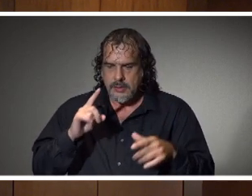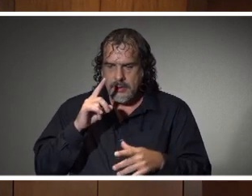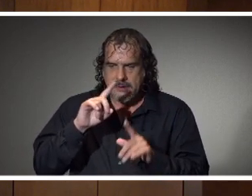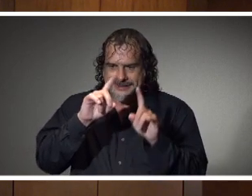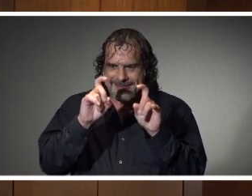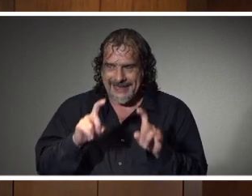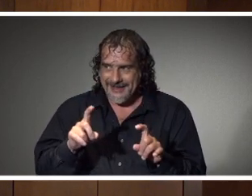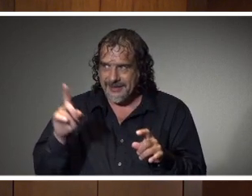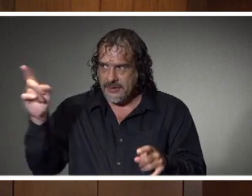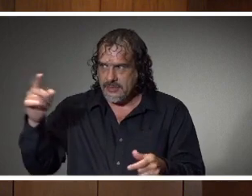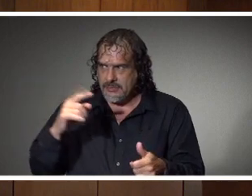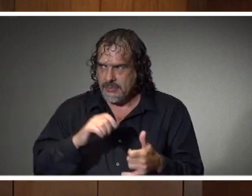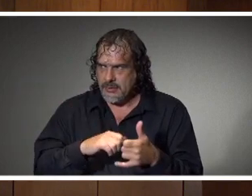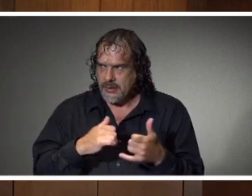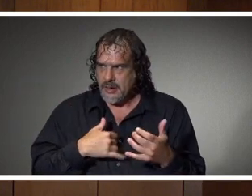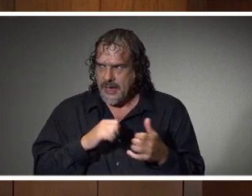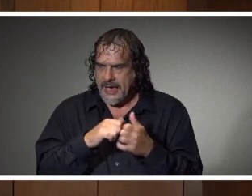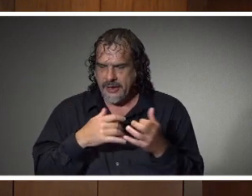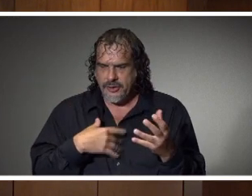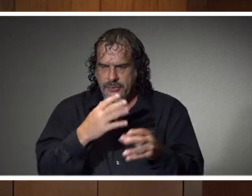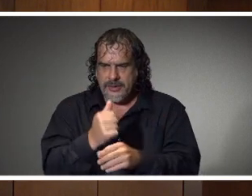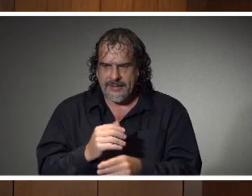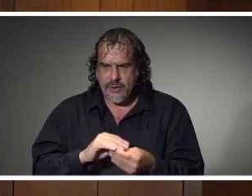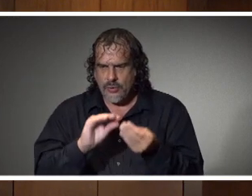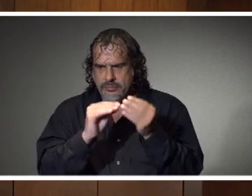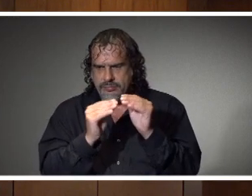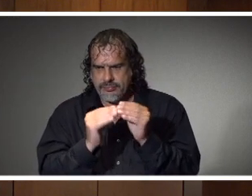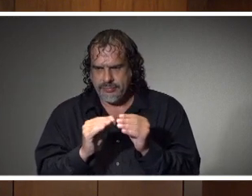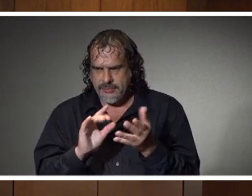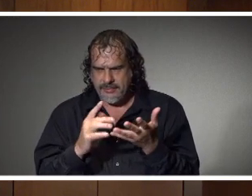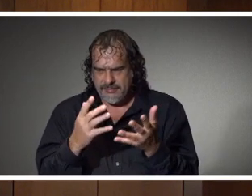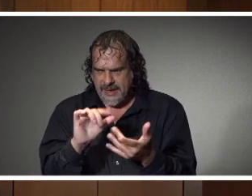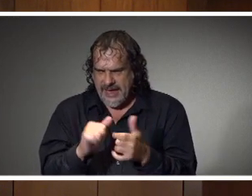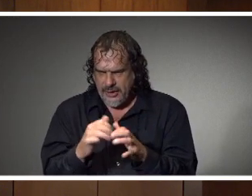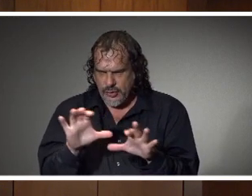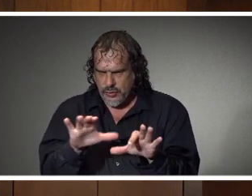how you get those daily numbers at all? And